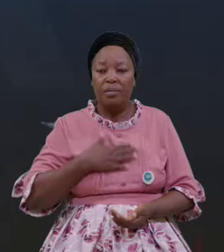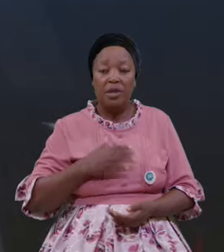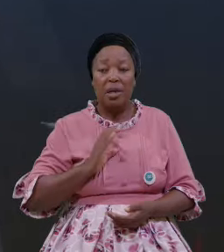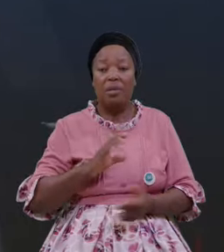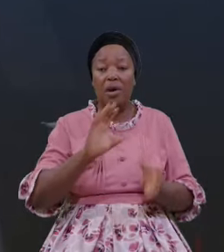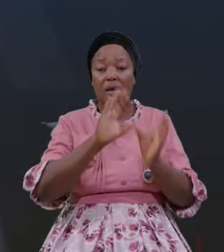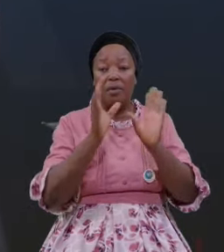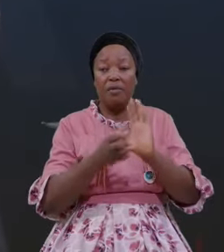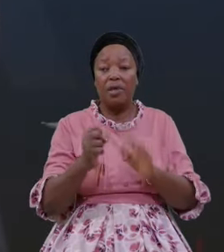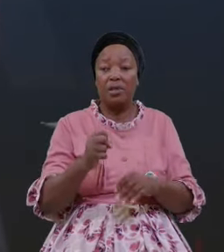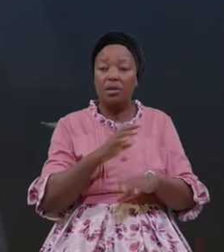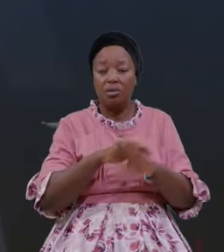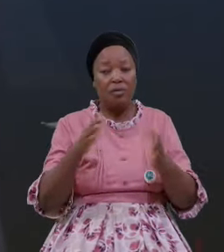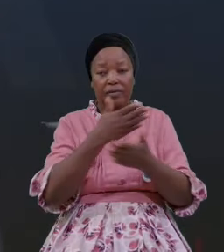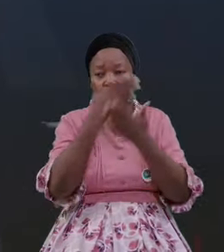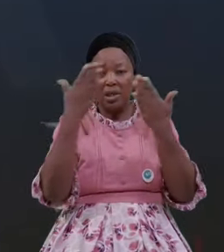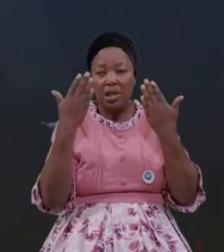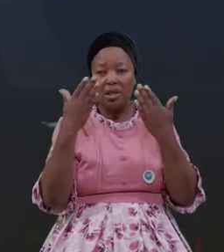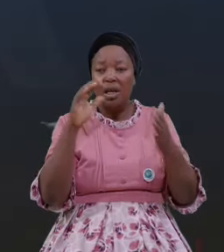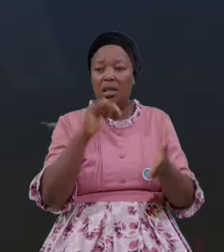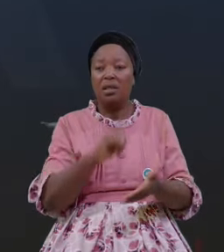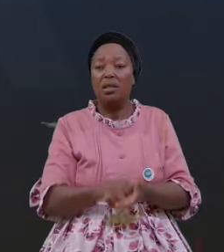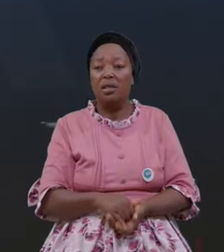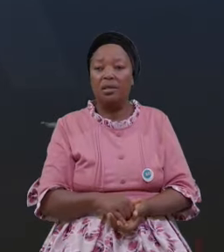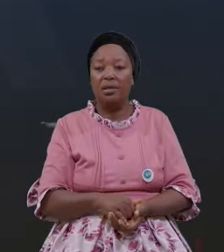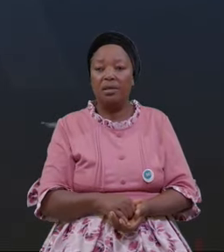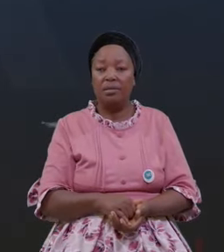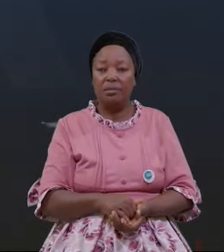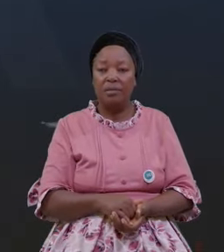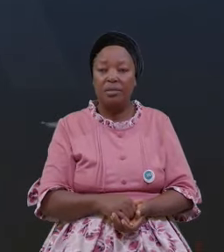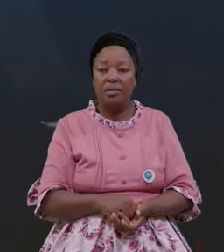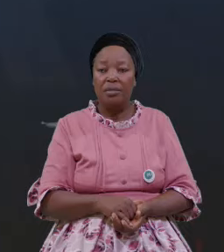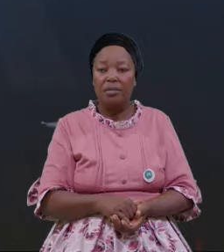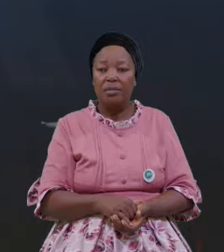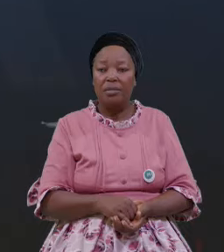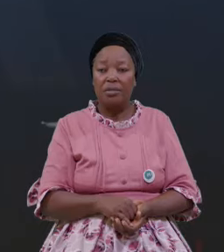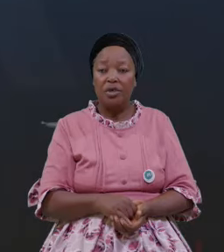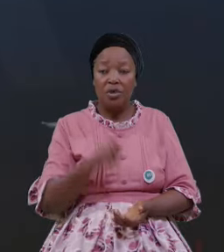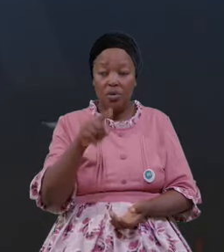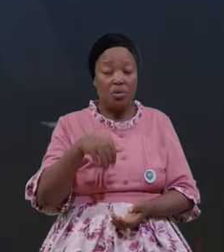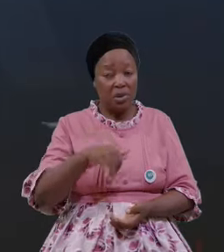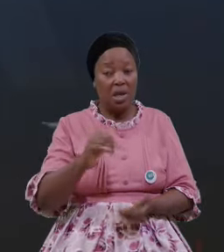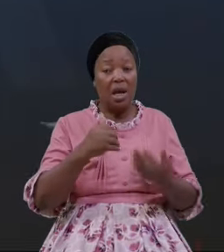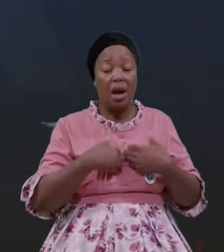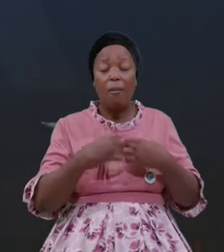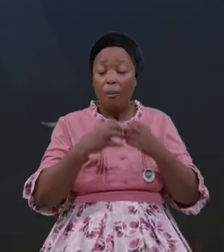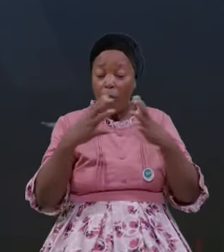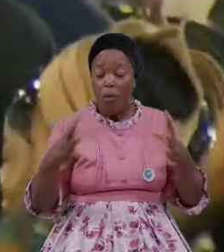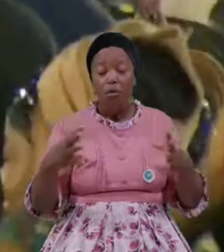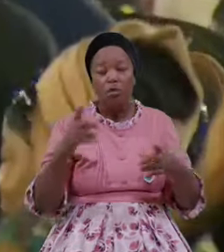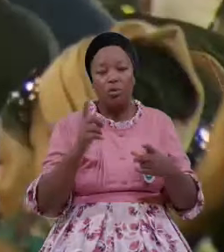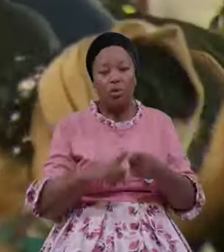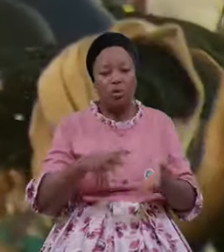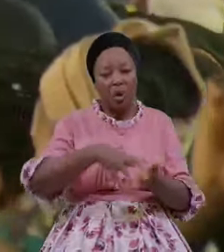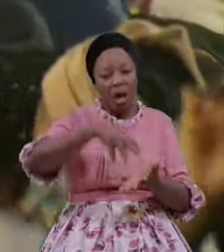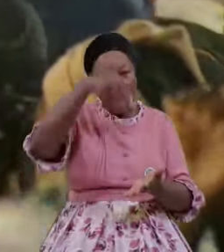forget that you still have much to learn. After this one,